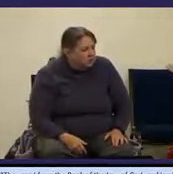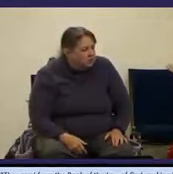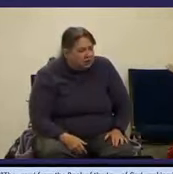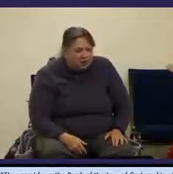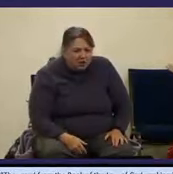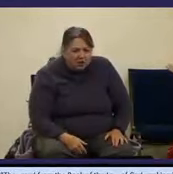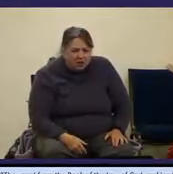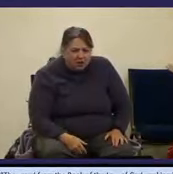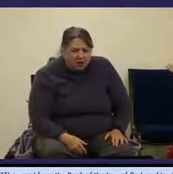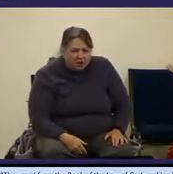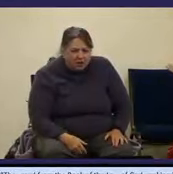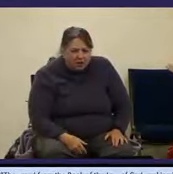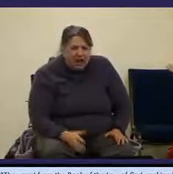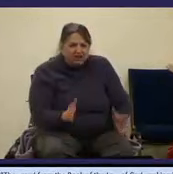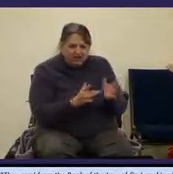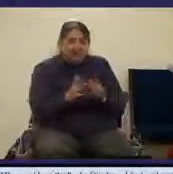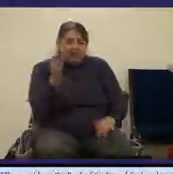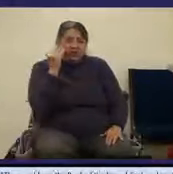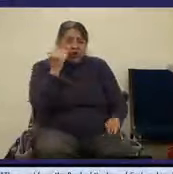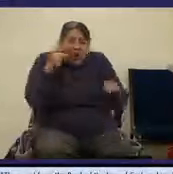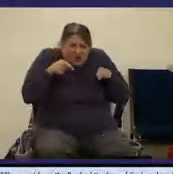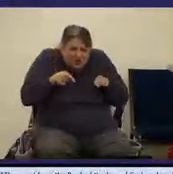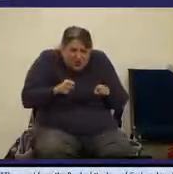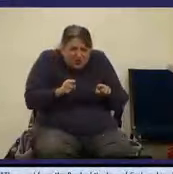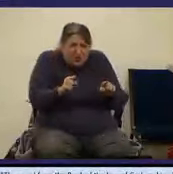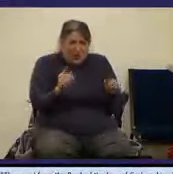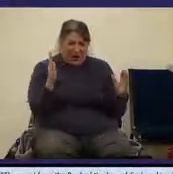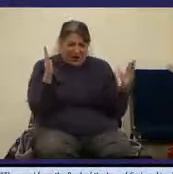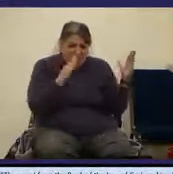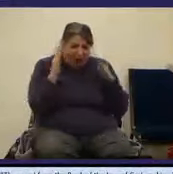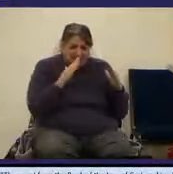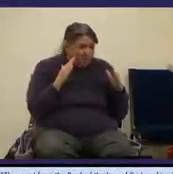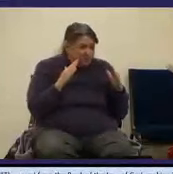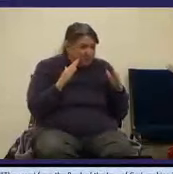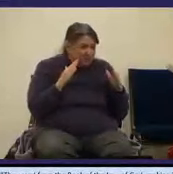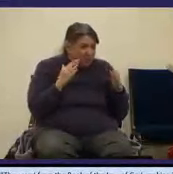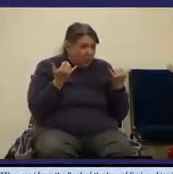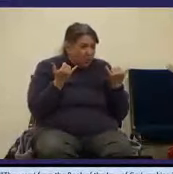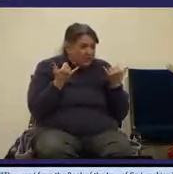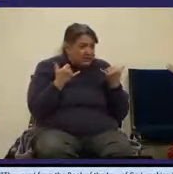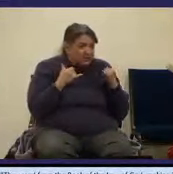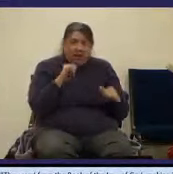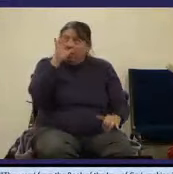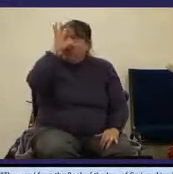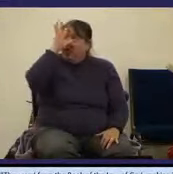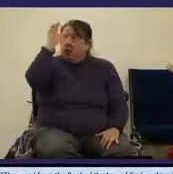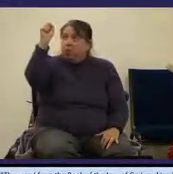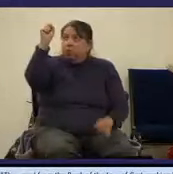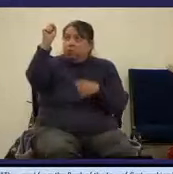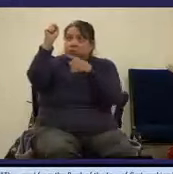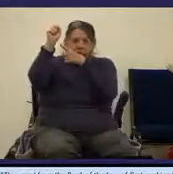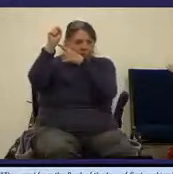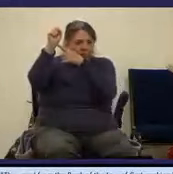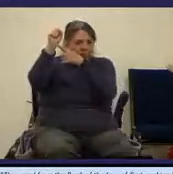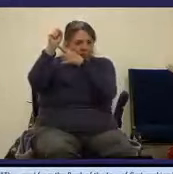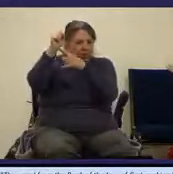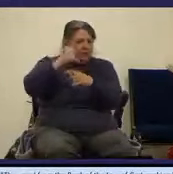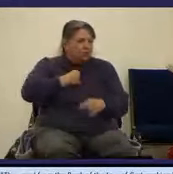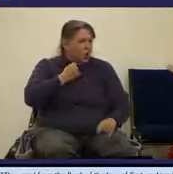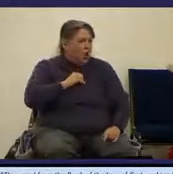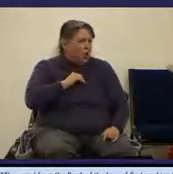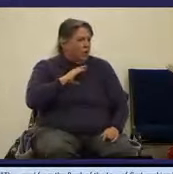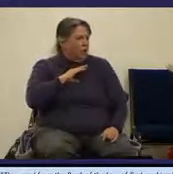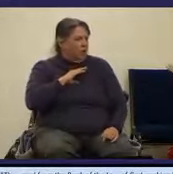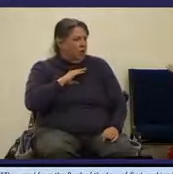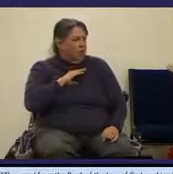suffering, God has a purpose. And it's always a good purpose when we're dealing with God. And of course, in John 10:10, the enemy comes